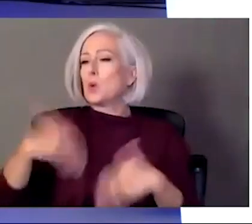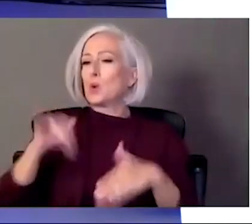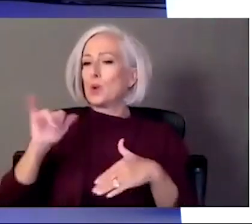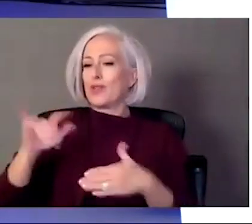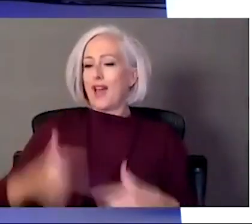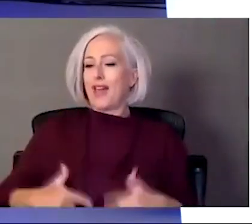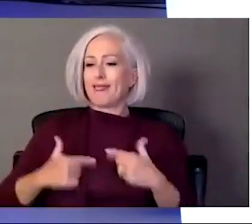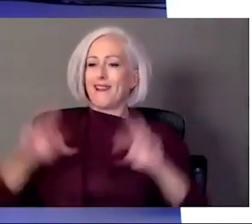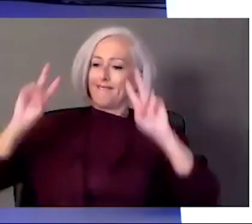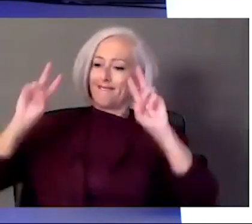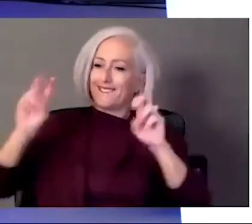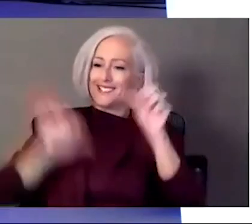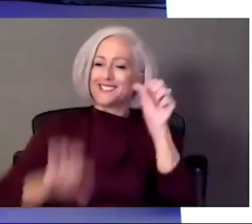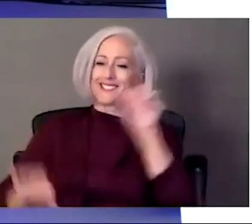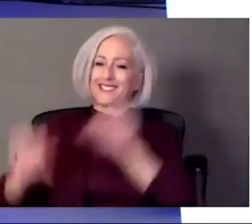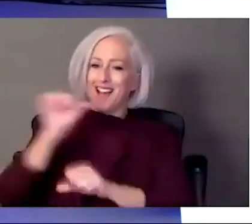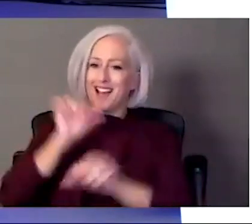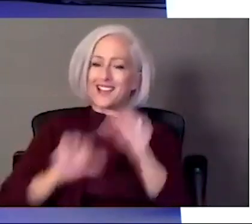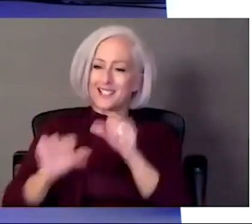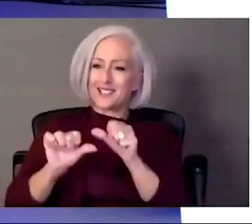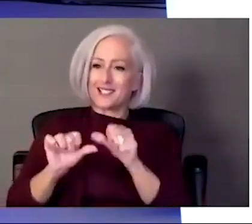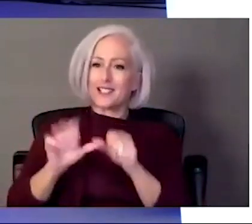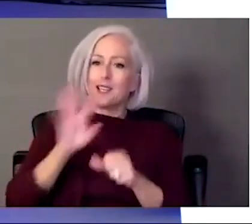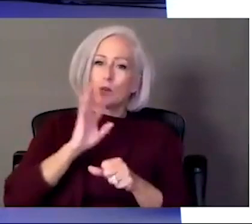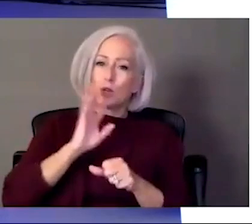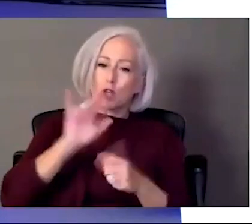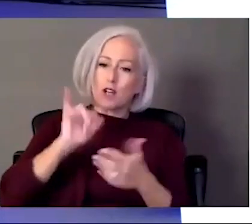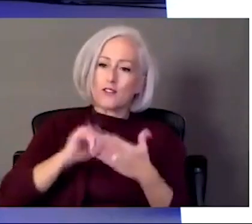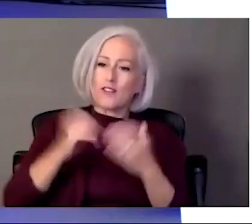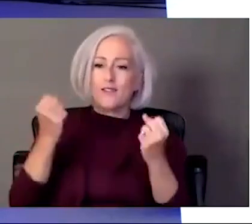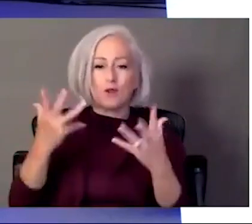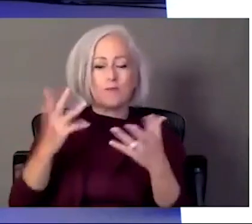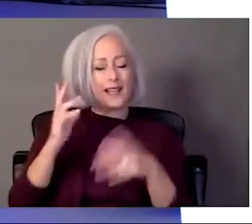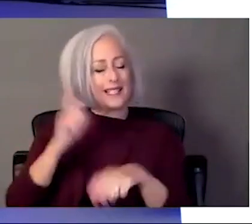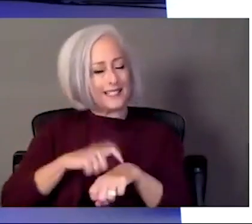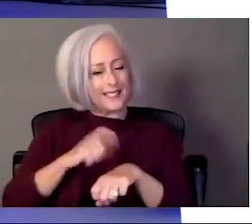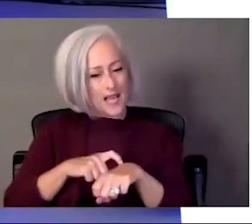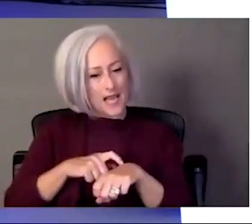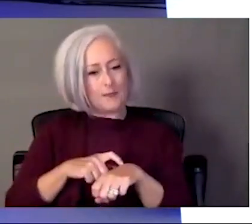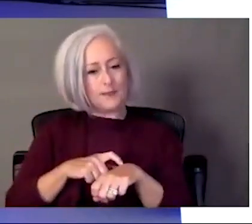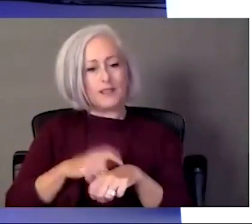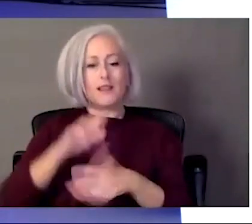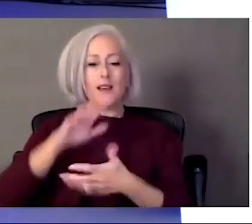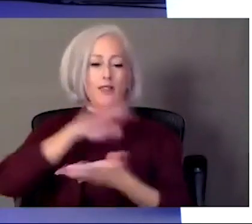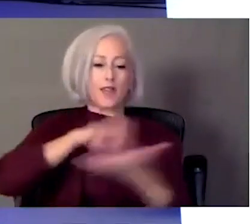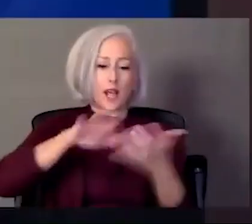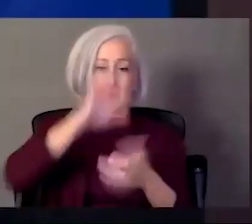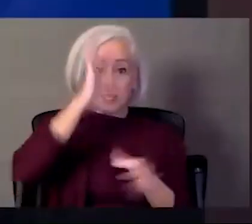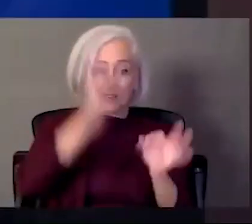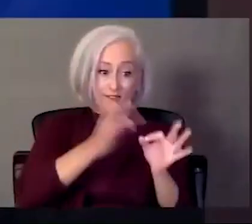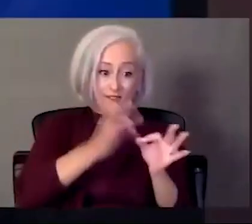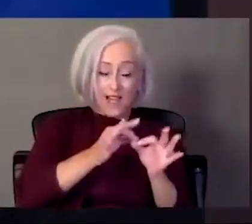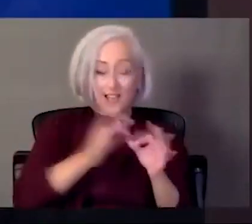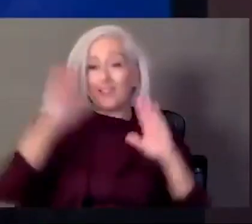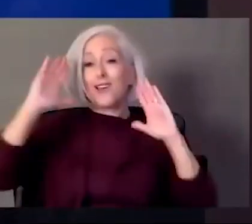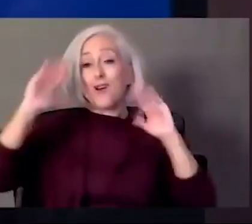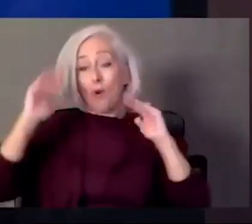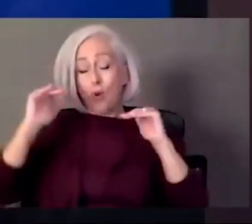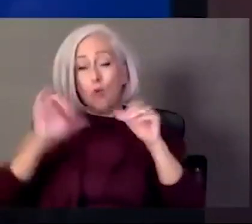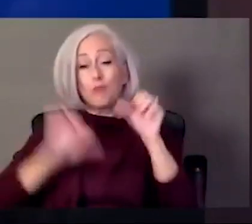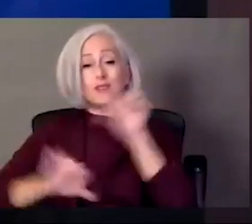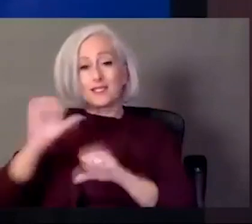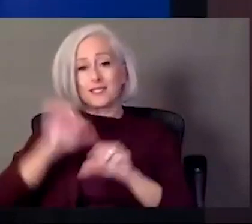right. You know, you talk to your patients, we've talked about this program for a long time. The combination of faith, hope, and science is